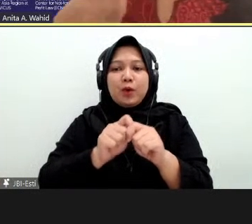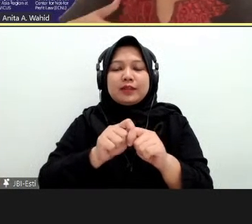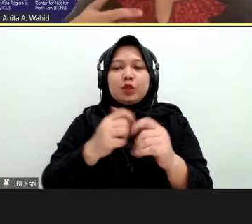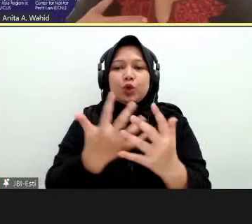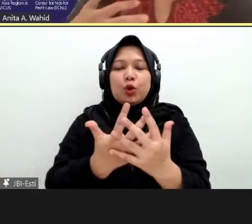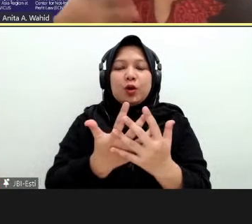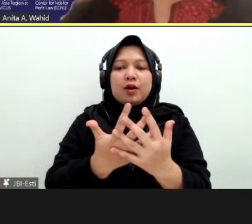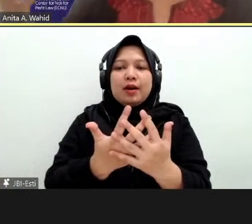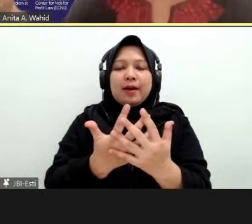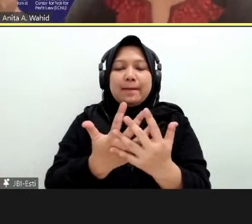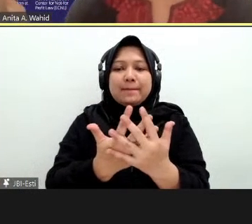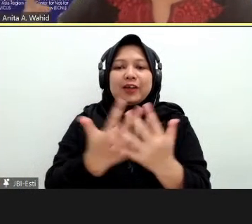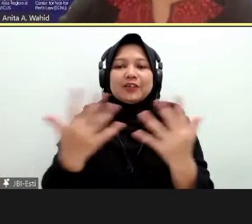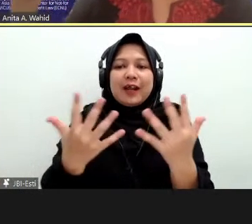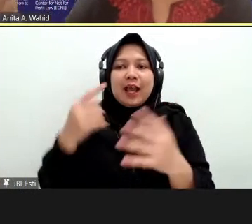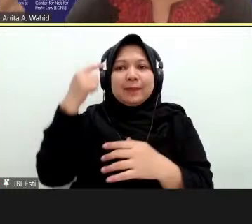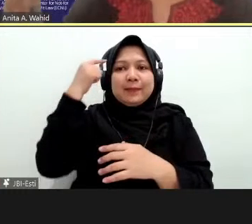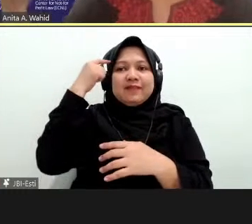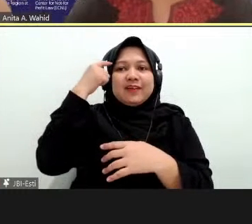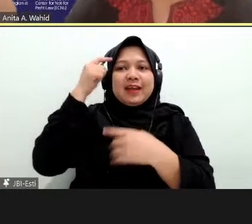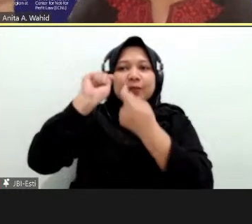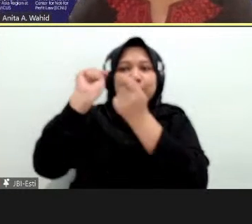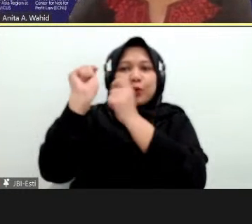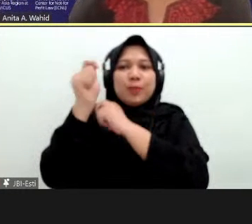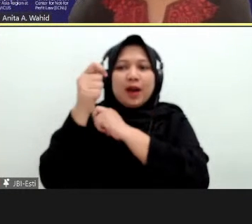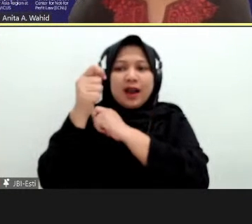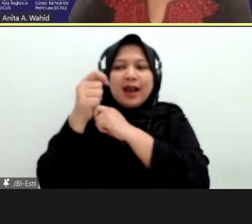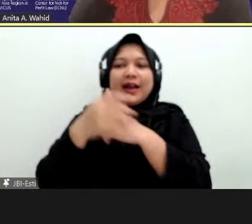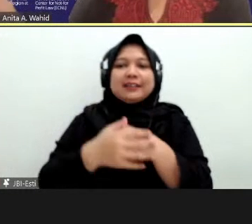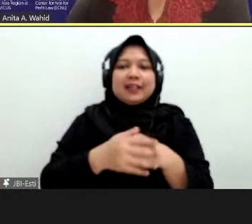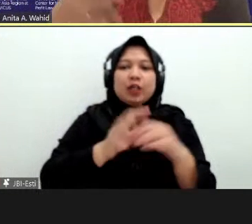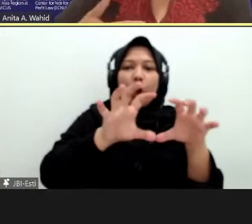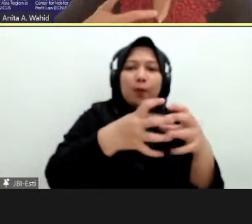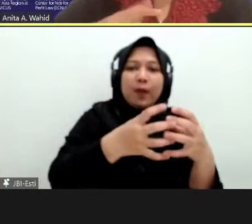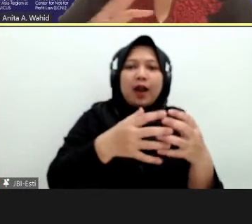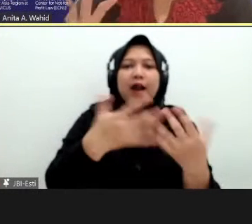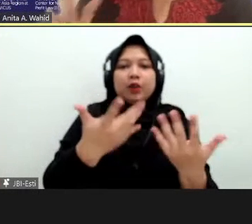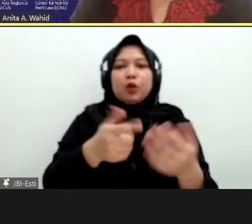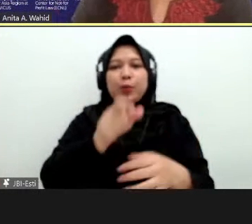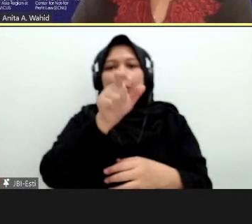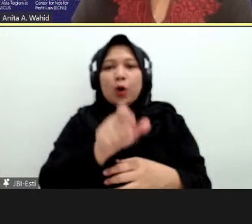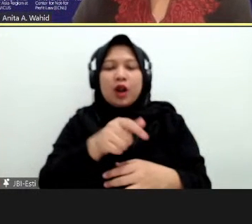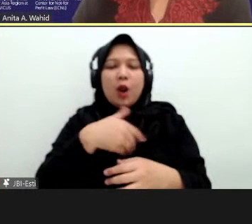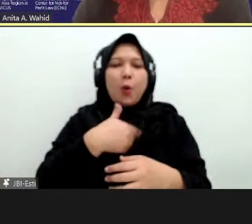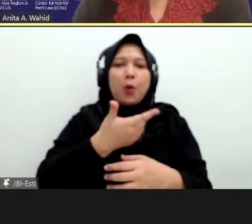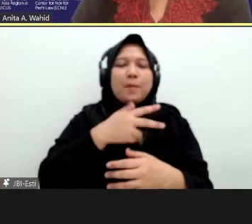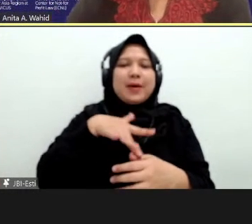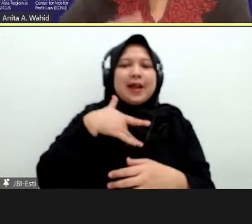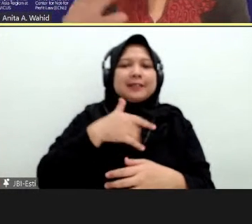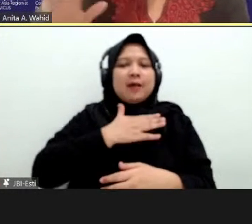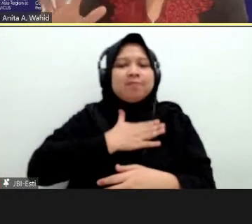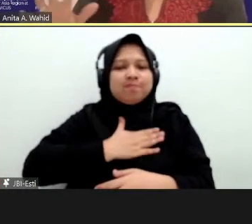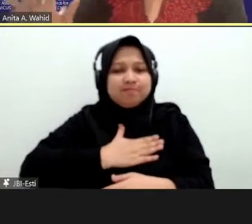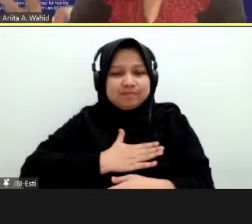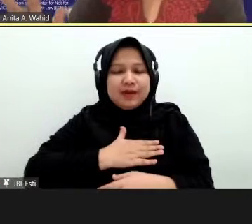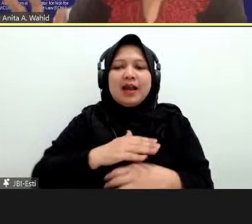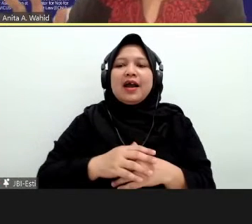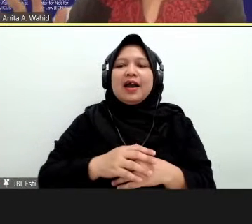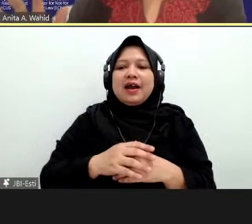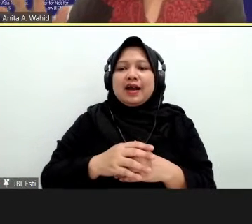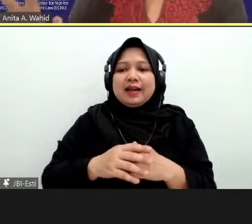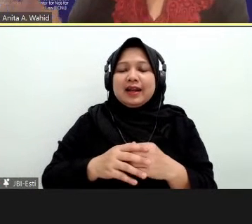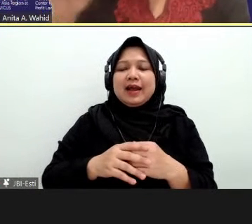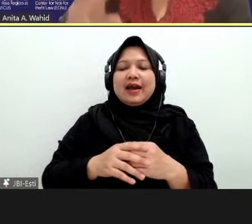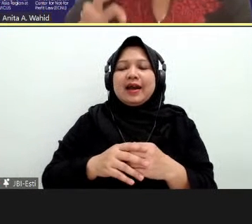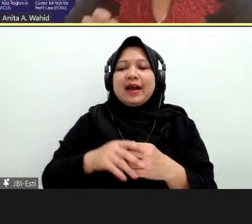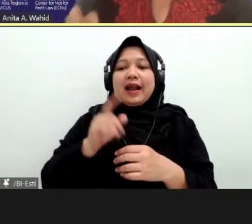the society mindset and sympathize to certain groups or certain people. There's so many